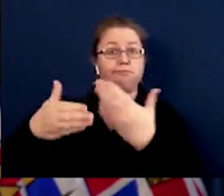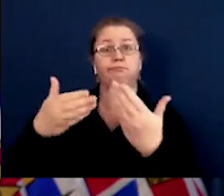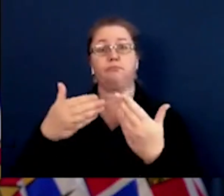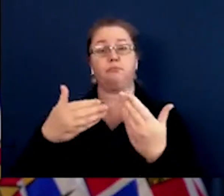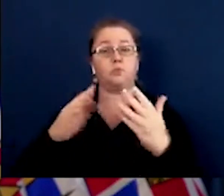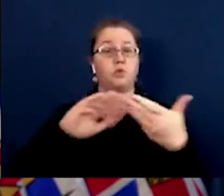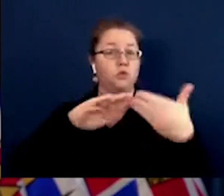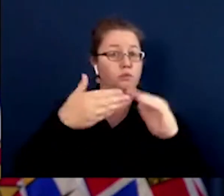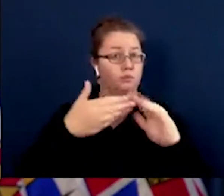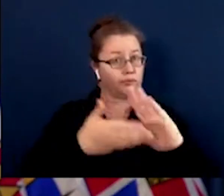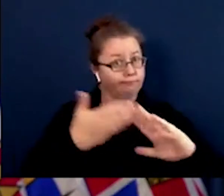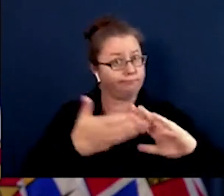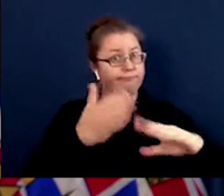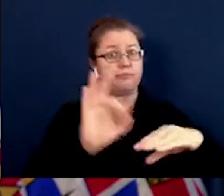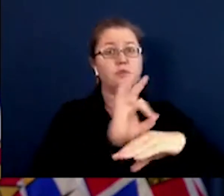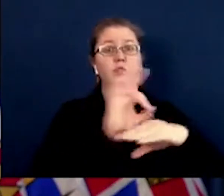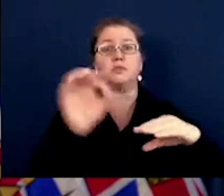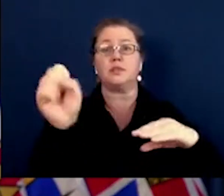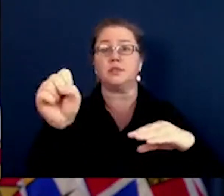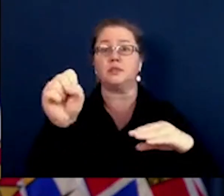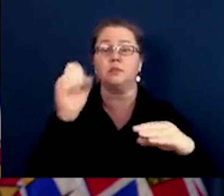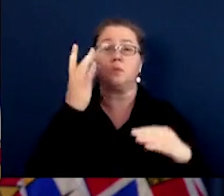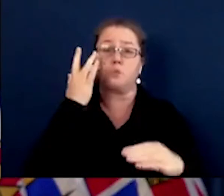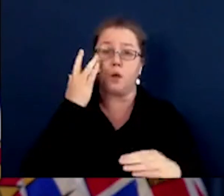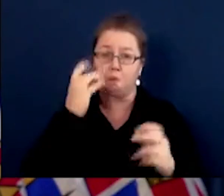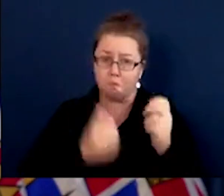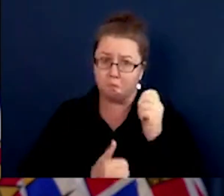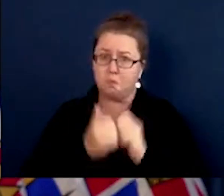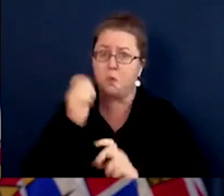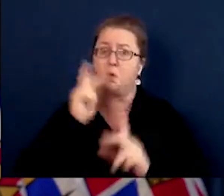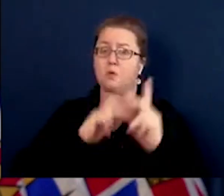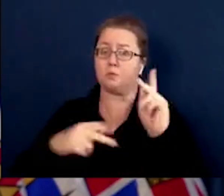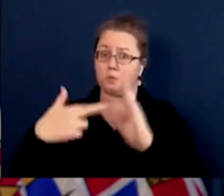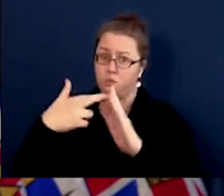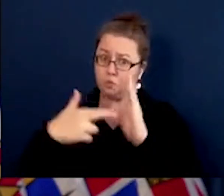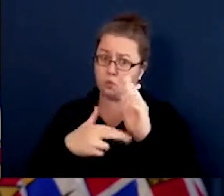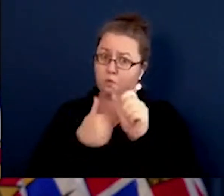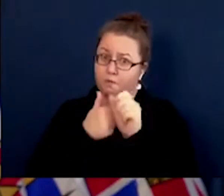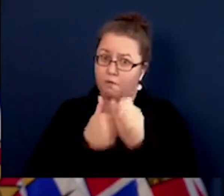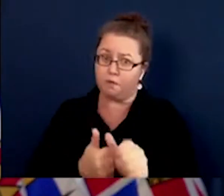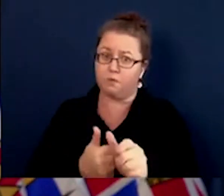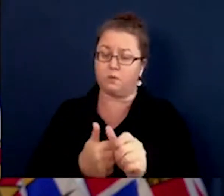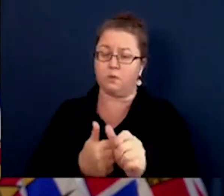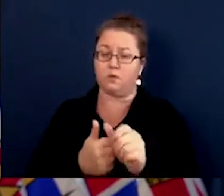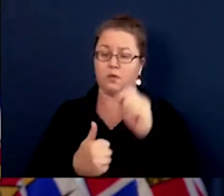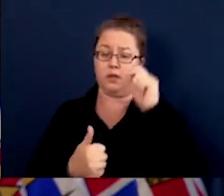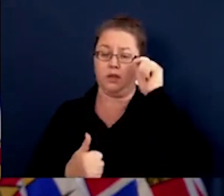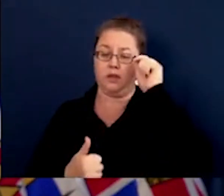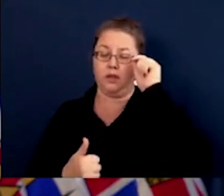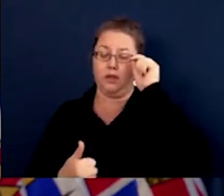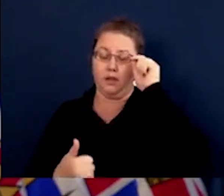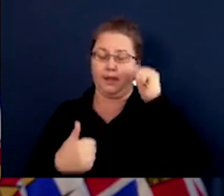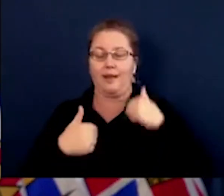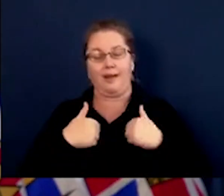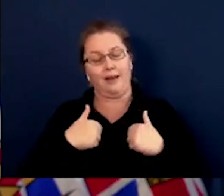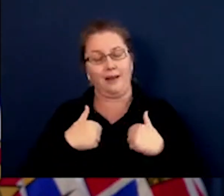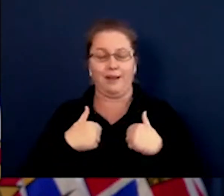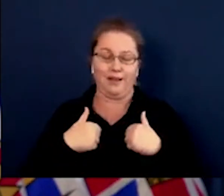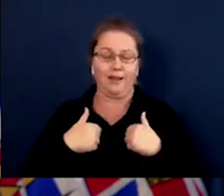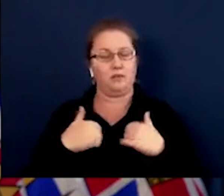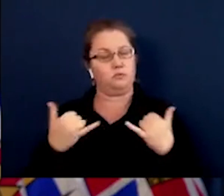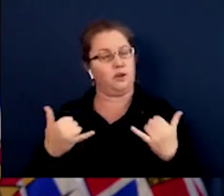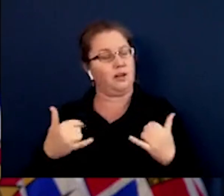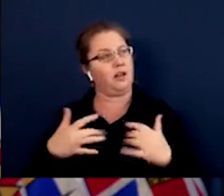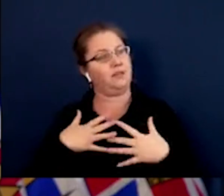our communities functioning. However, as much as I am hesitant to do so, and we've seen this